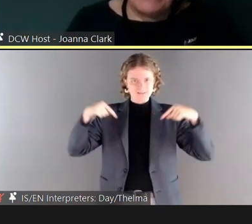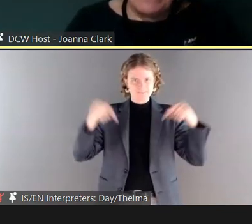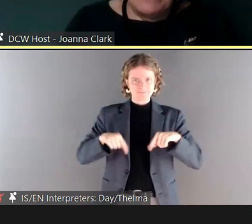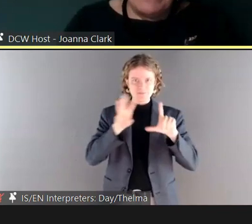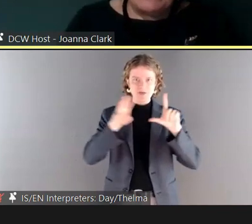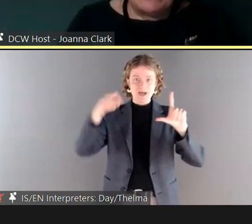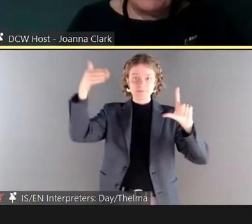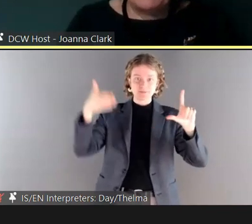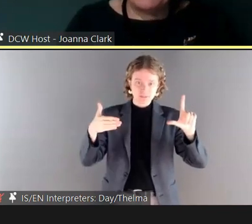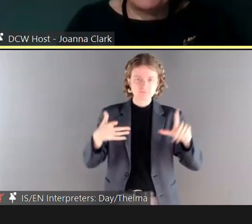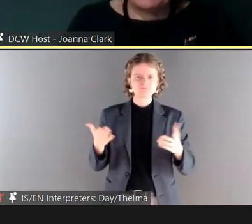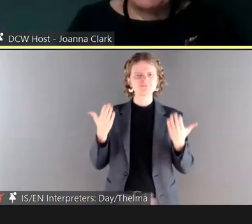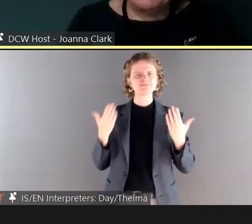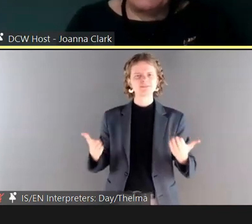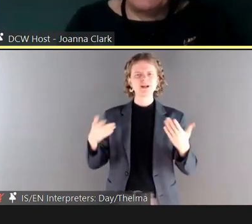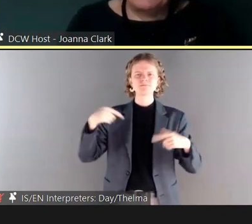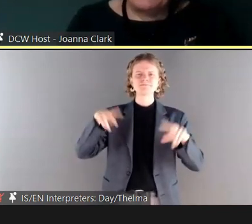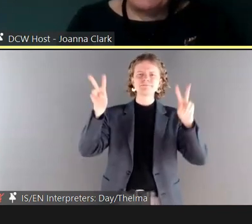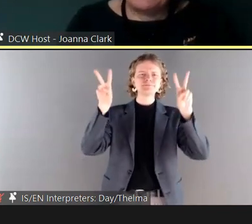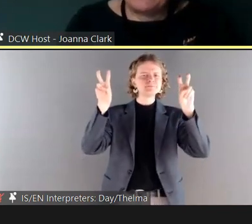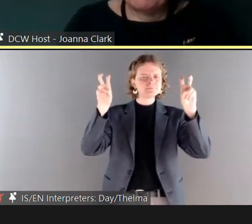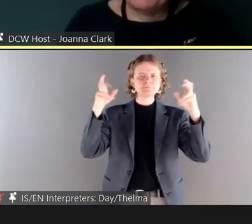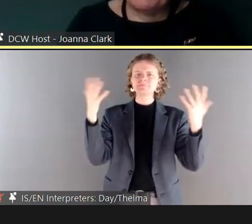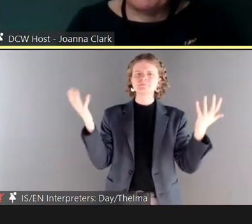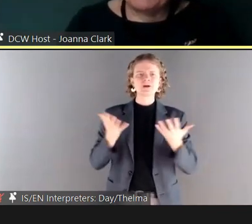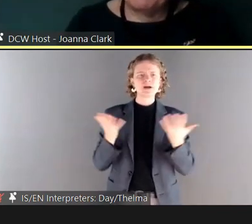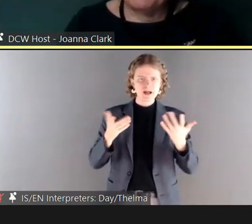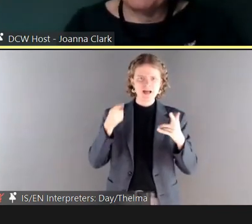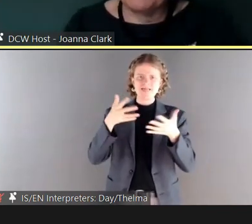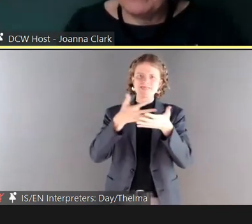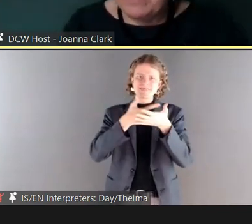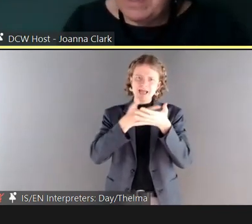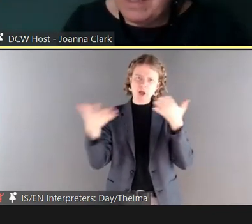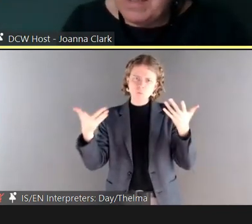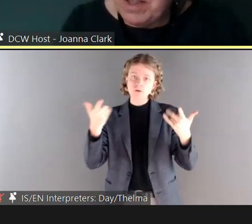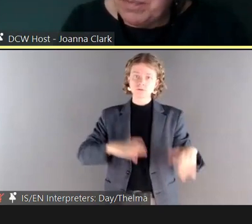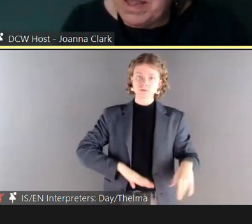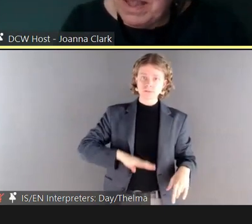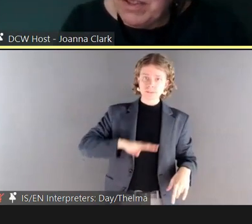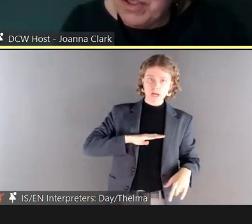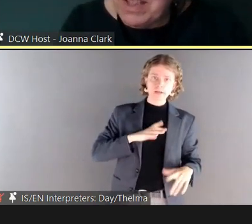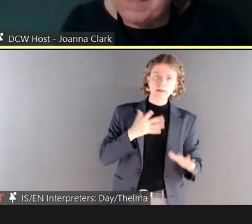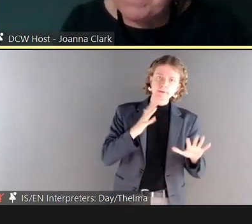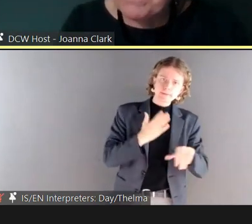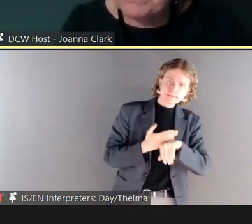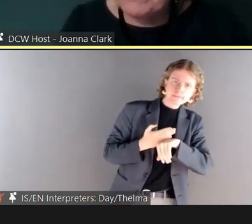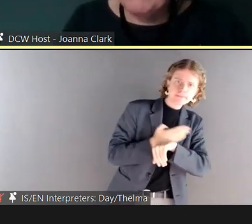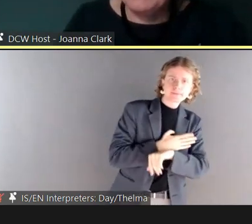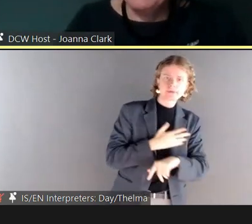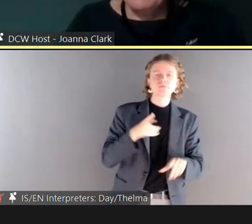discussing language in the early years and how to support deaf children in developing countries.